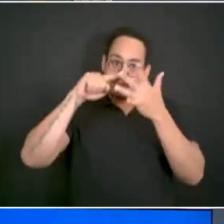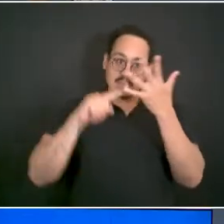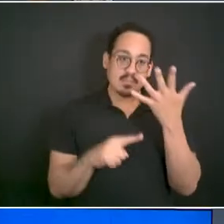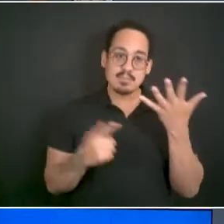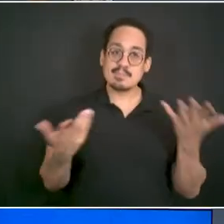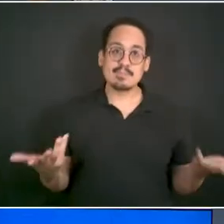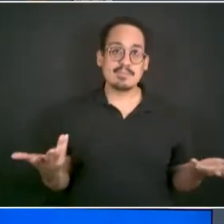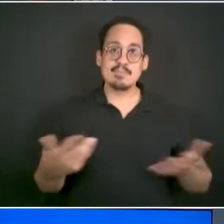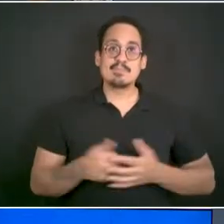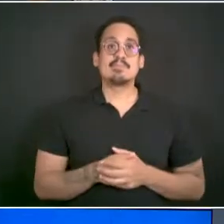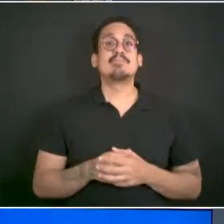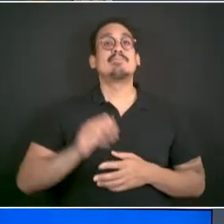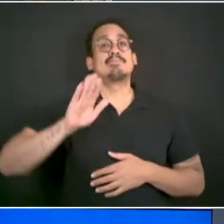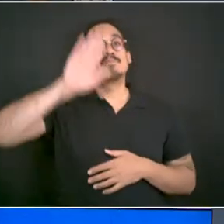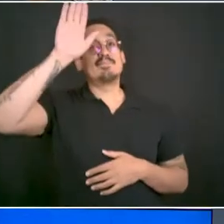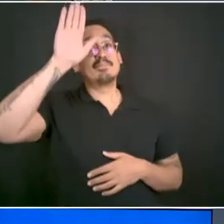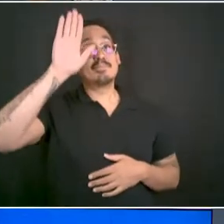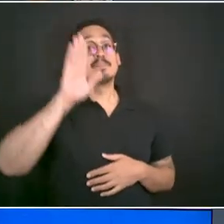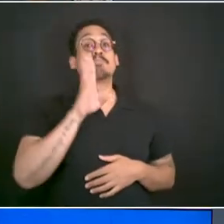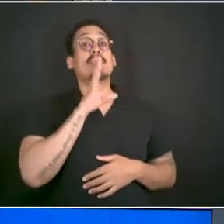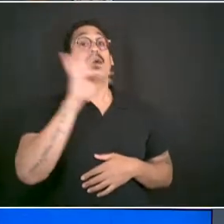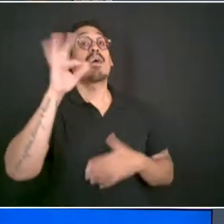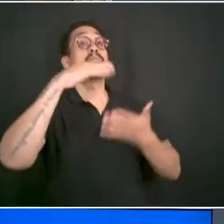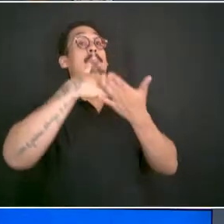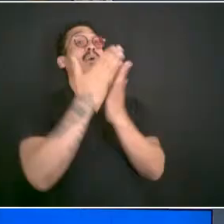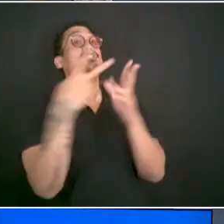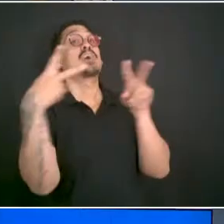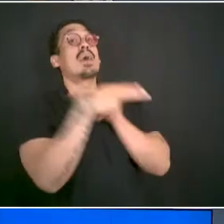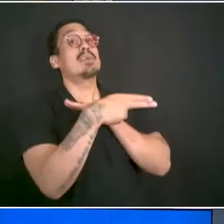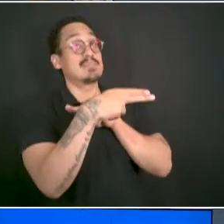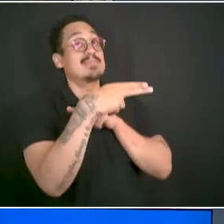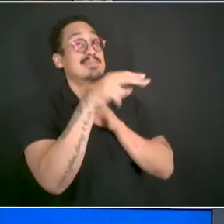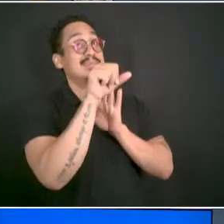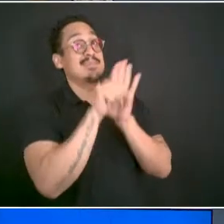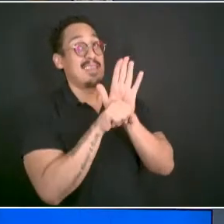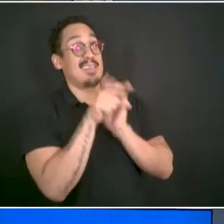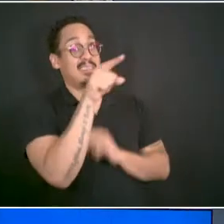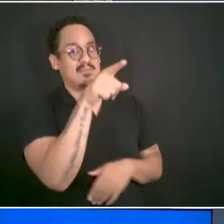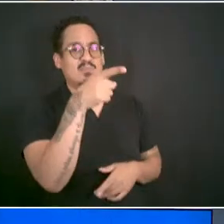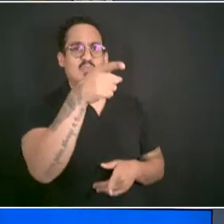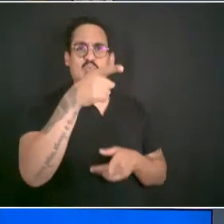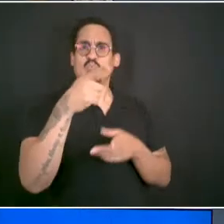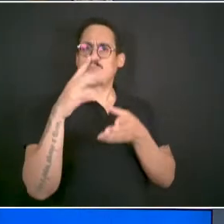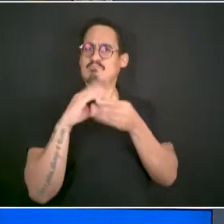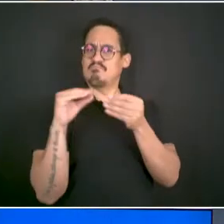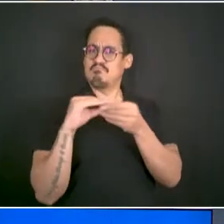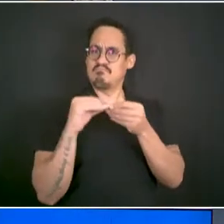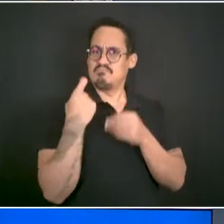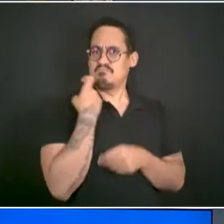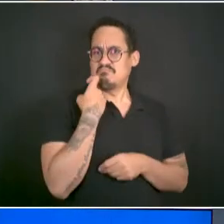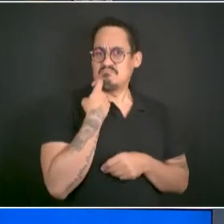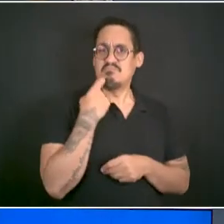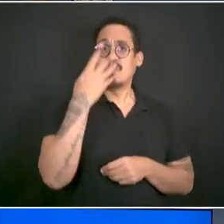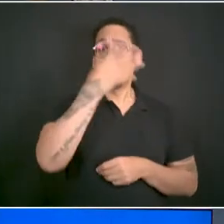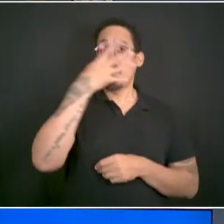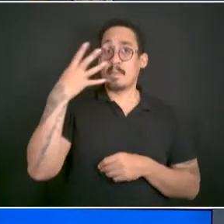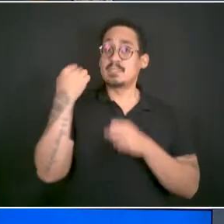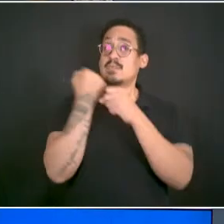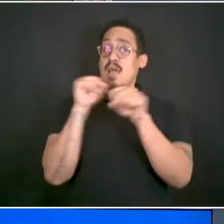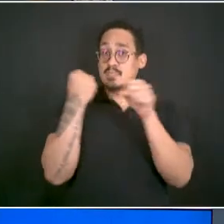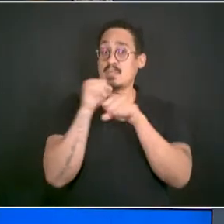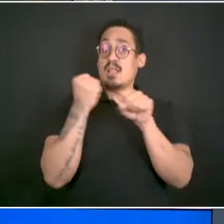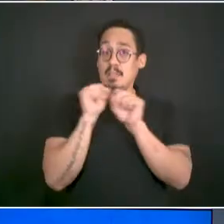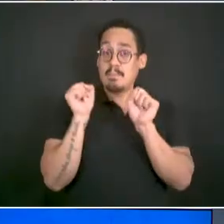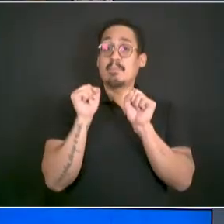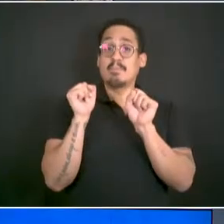state, last week your office announced that the Asylum Seeker Application Center is closing. One of the reasons was given because you weren't given